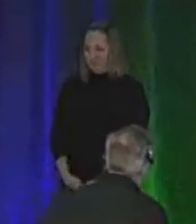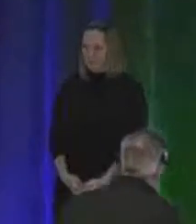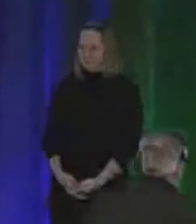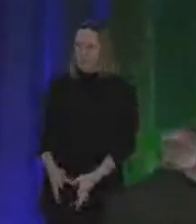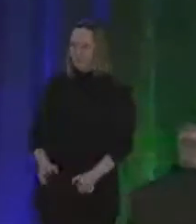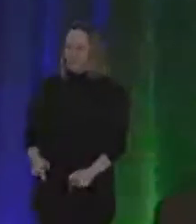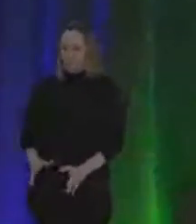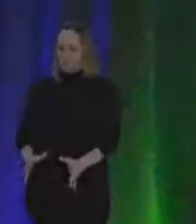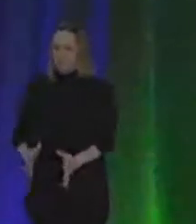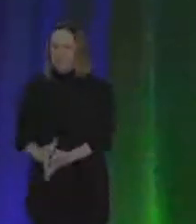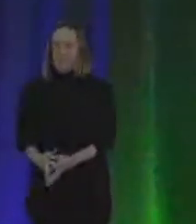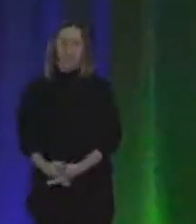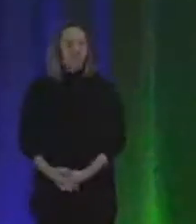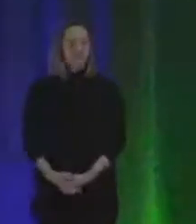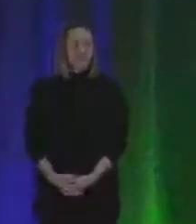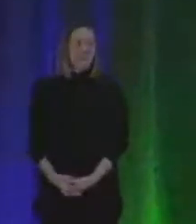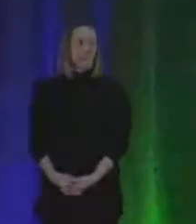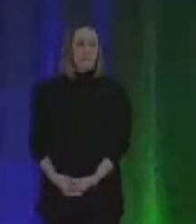Cool.